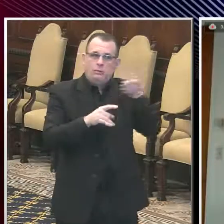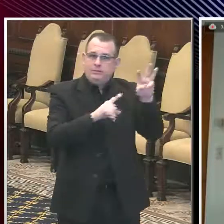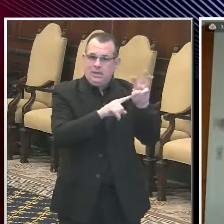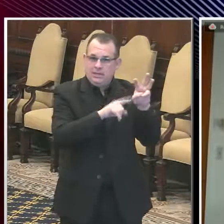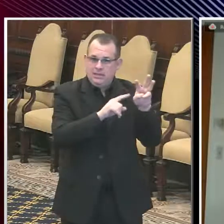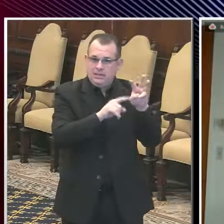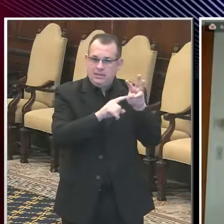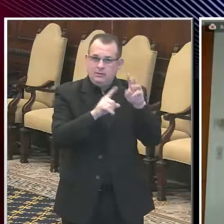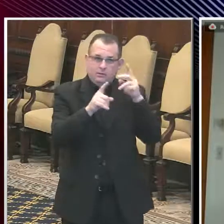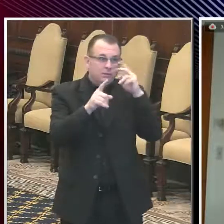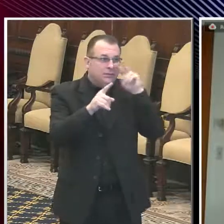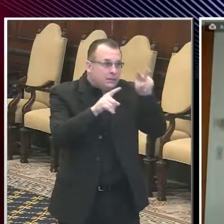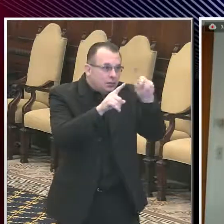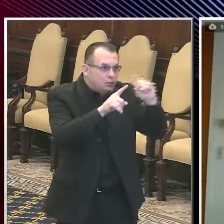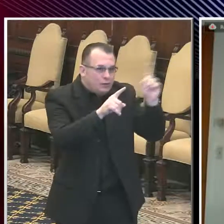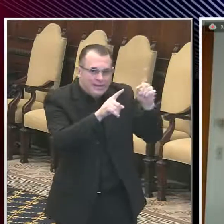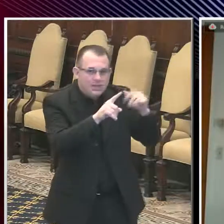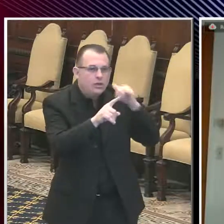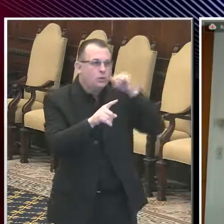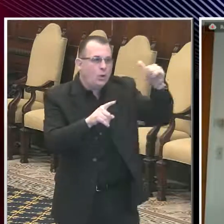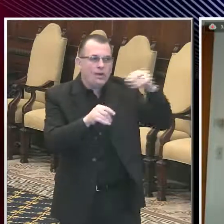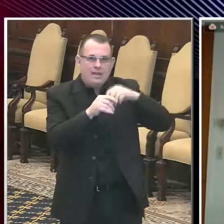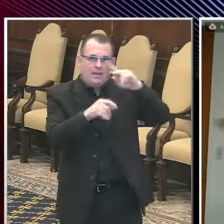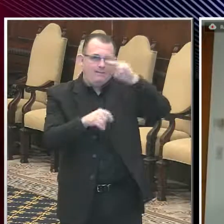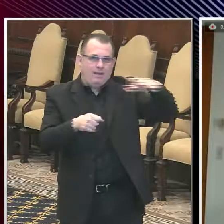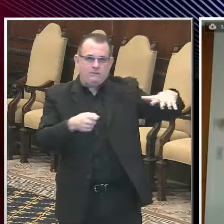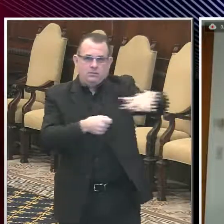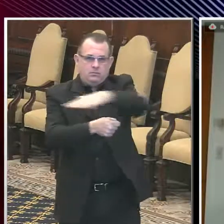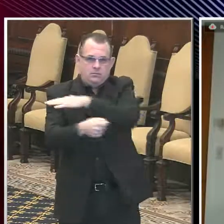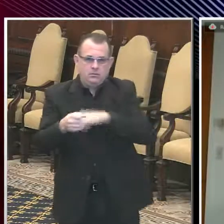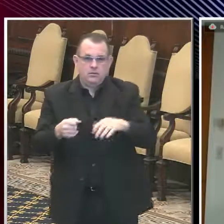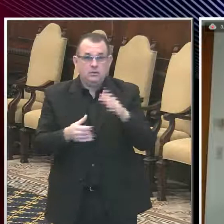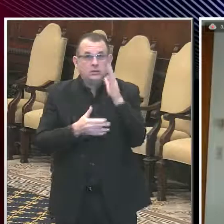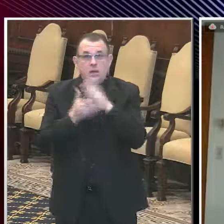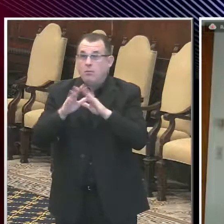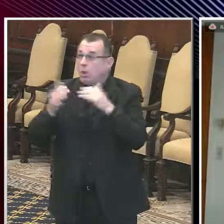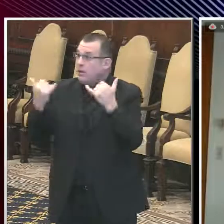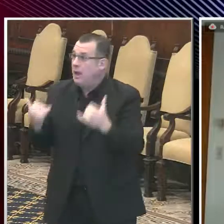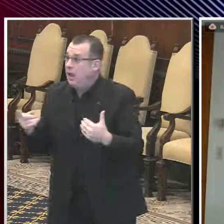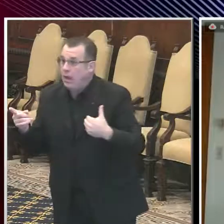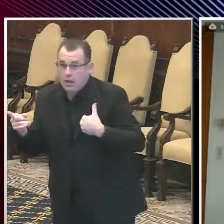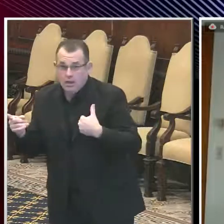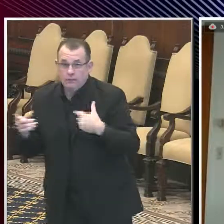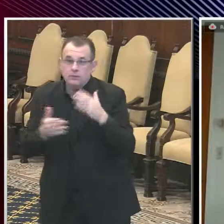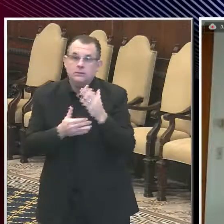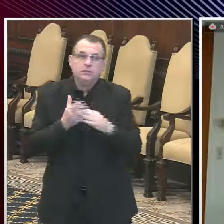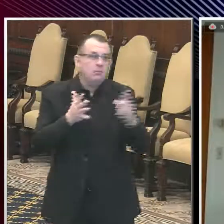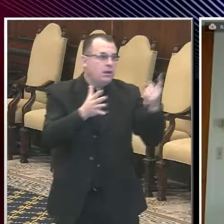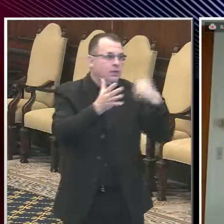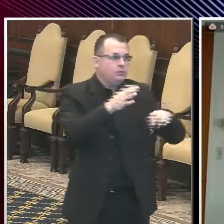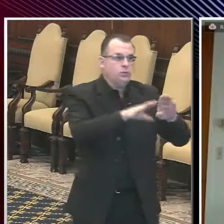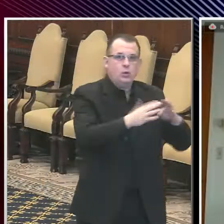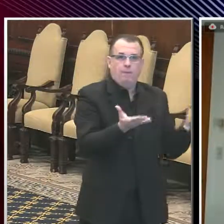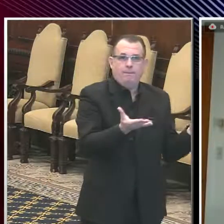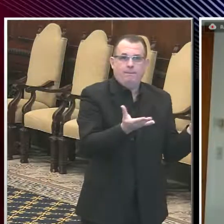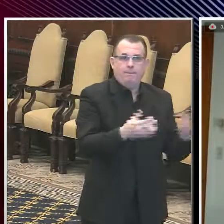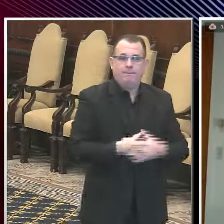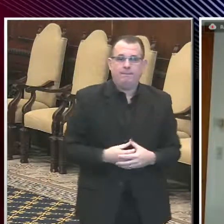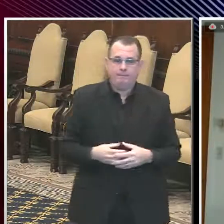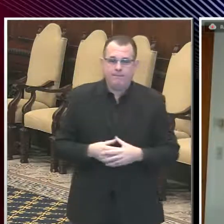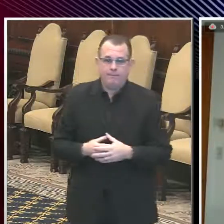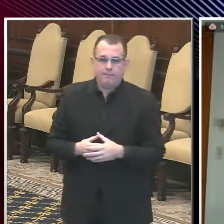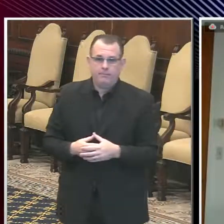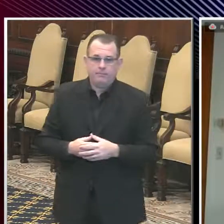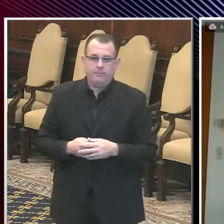Philadelphia neighborhoods. Some of them are operating today, some of them will start operating next week. It's still, though, as far as who should be tested, it's the same